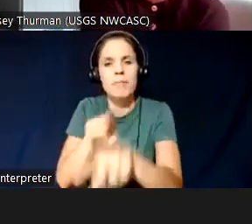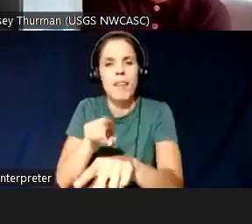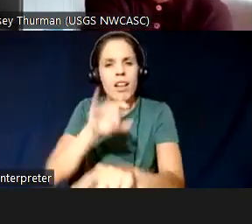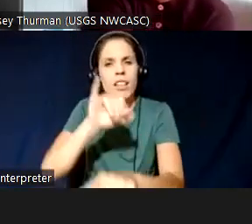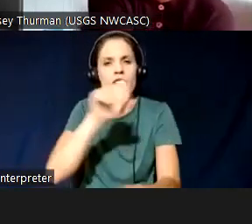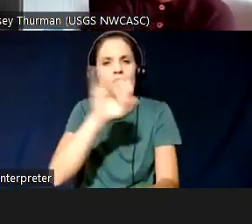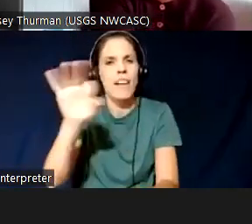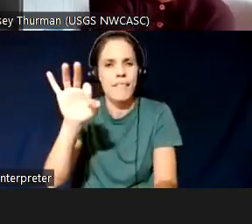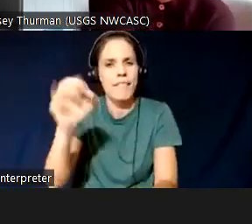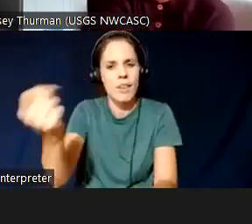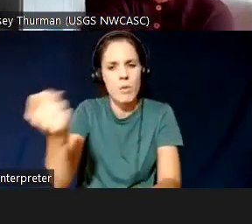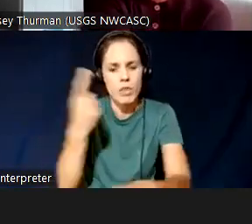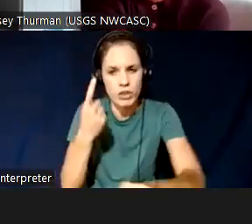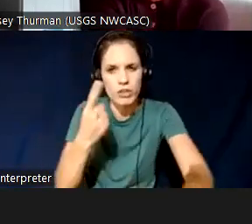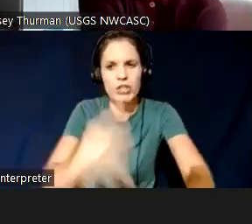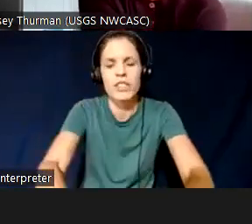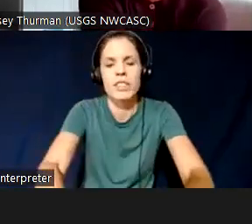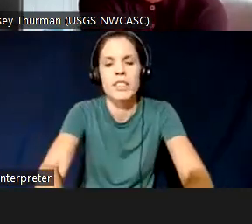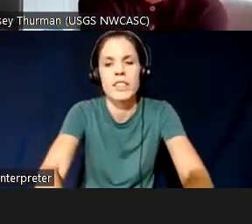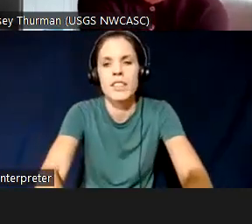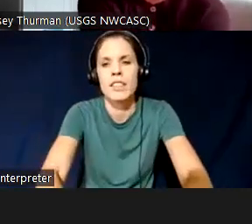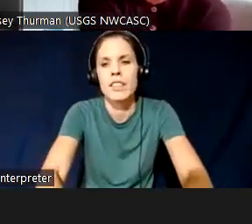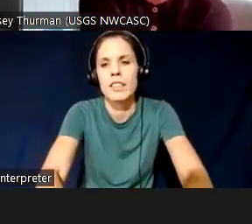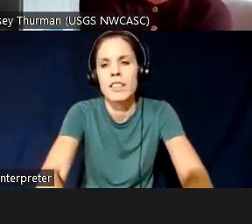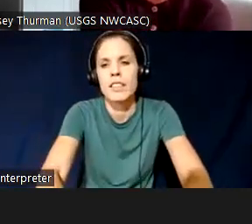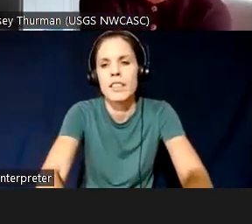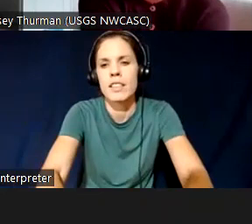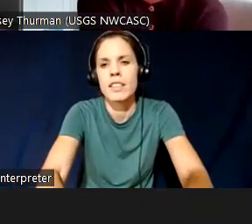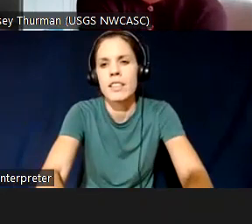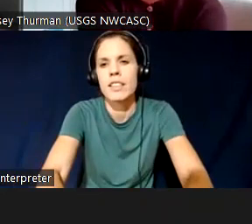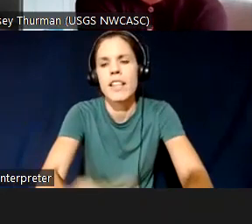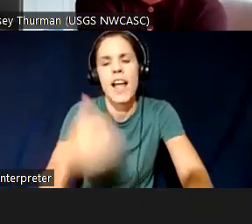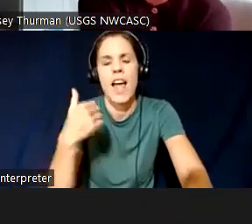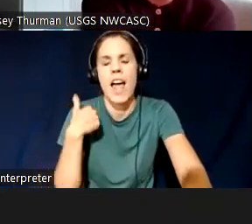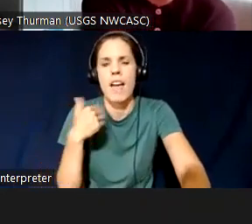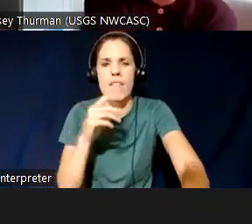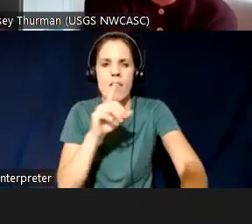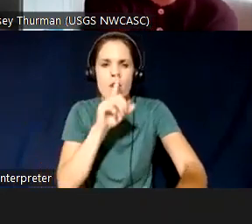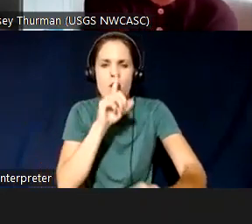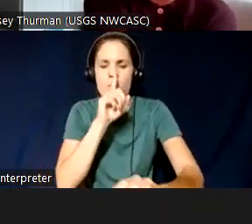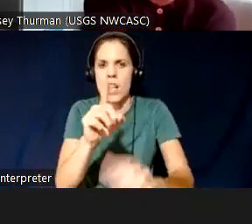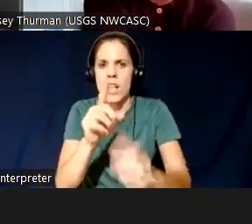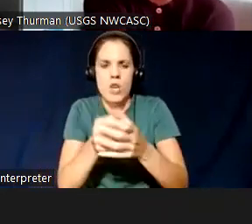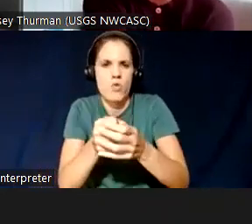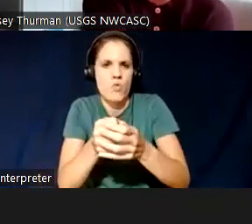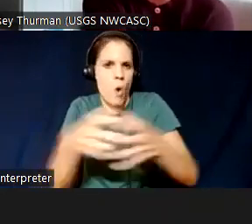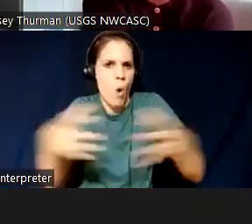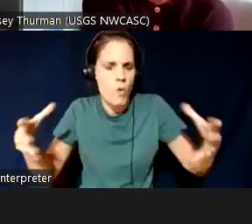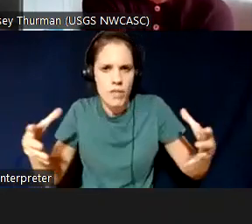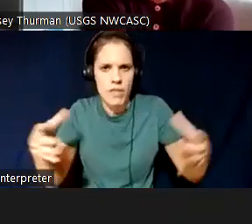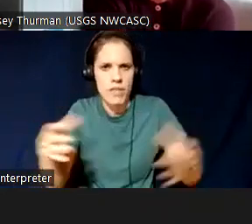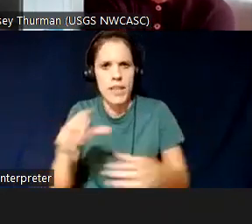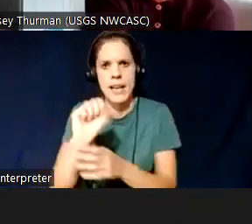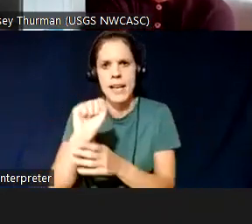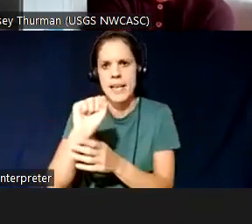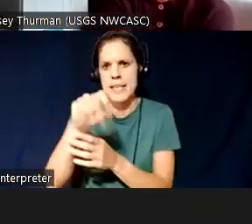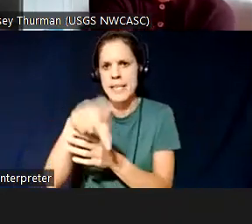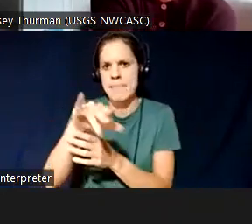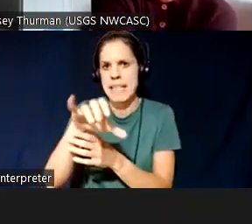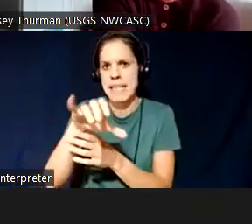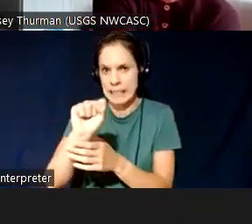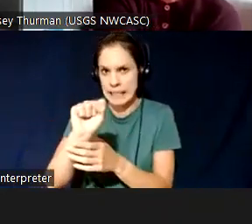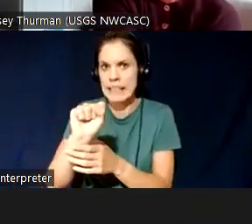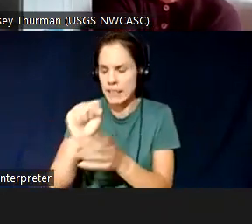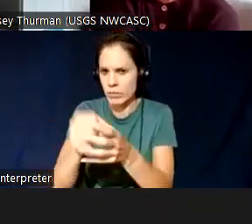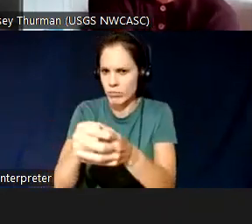questions, we've got a just exponential growth in the number of species that we are assessing.